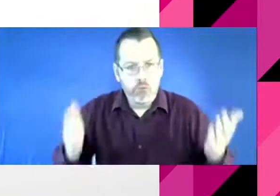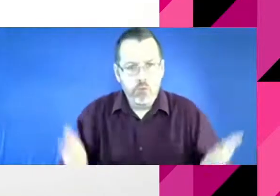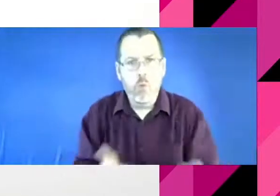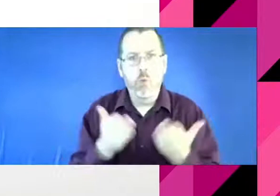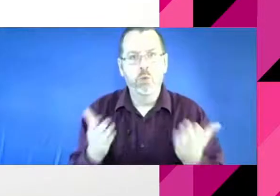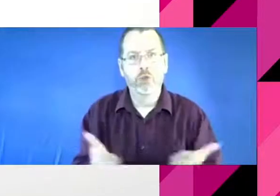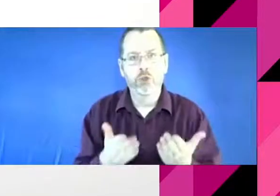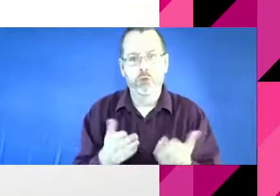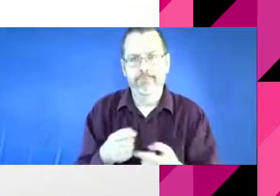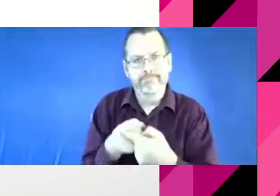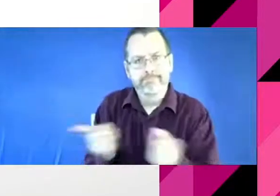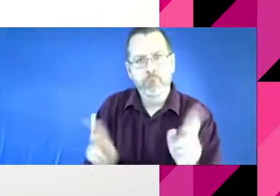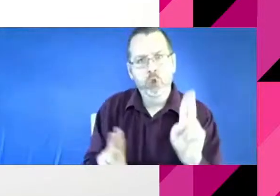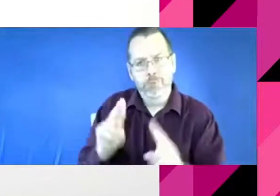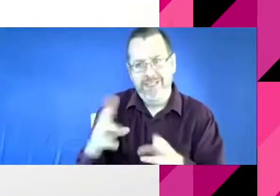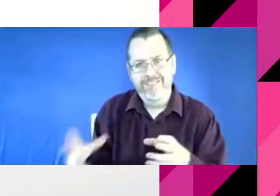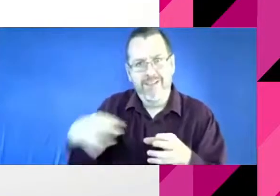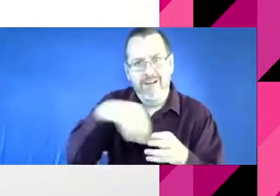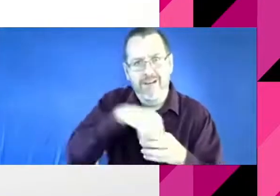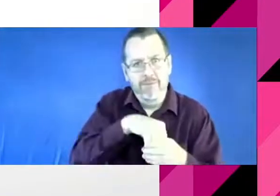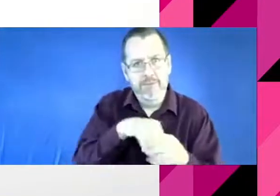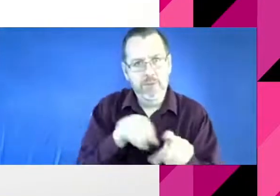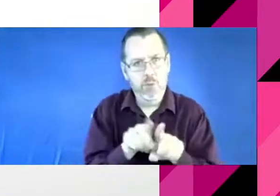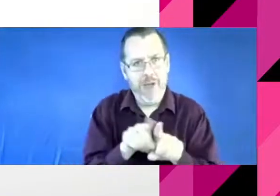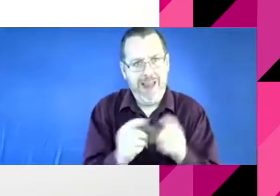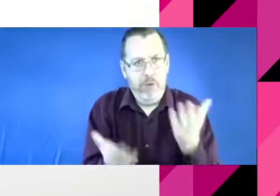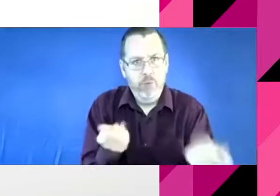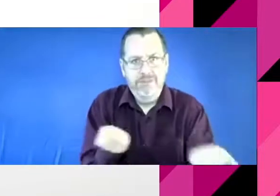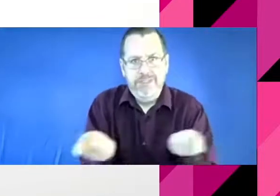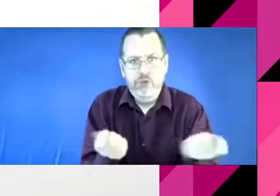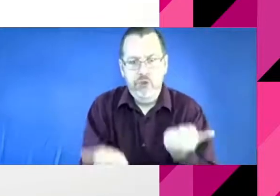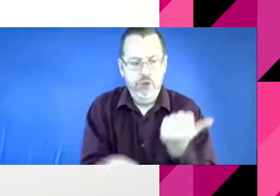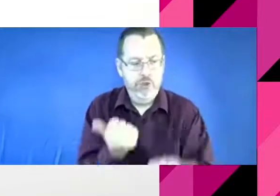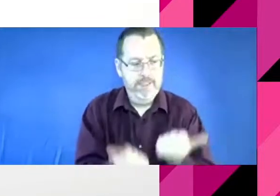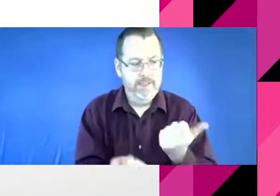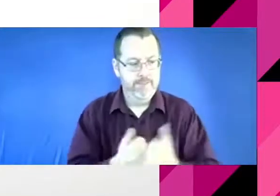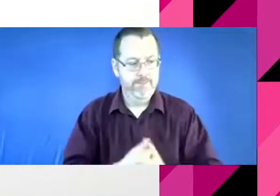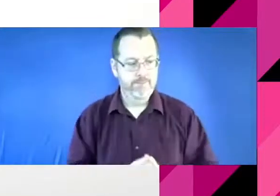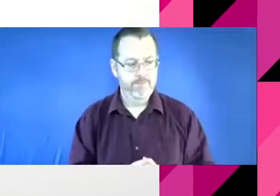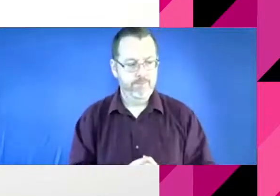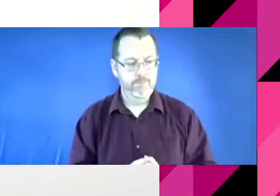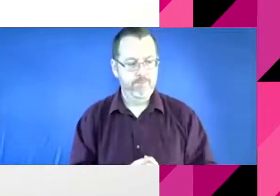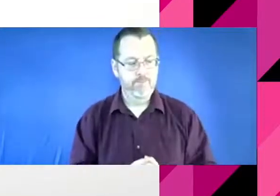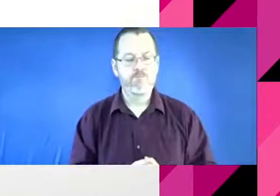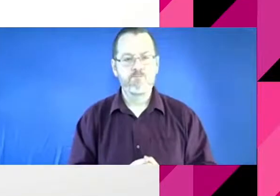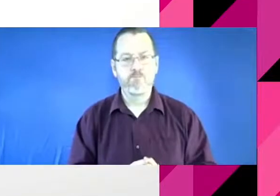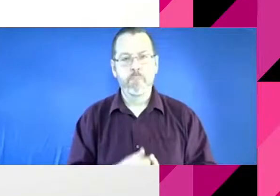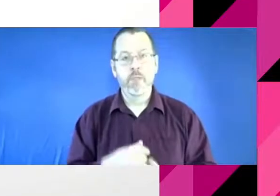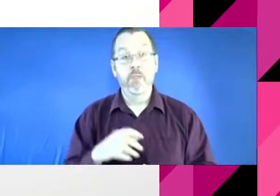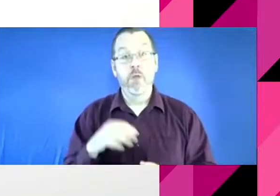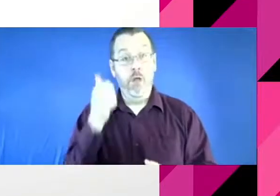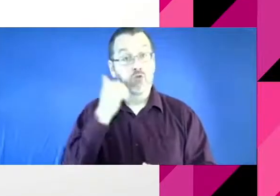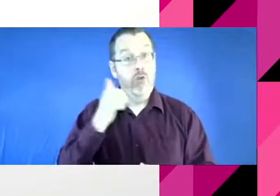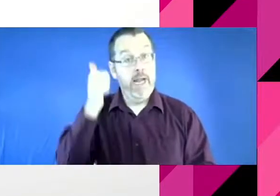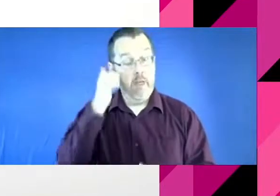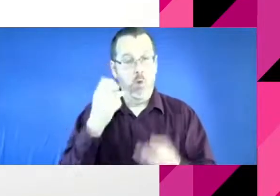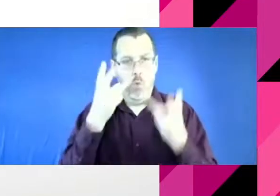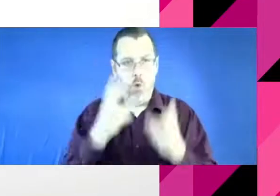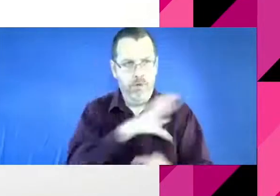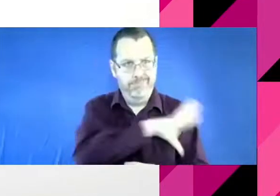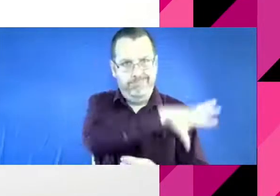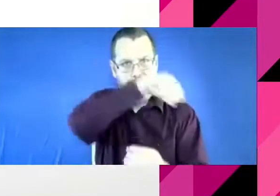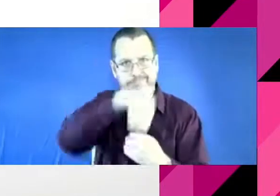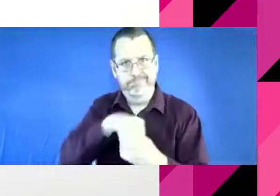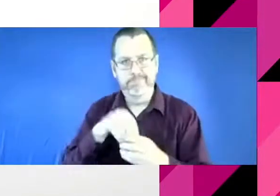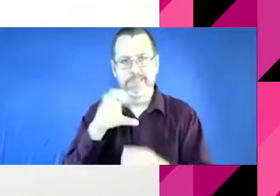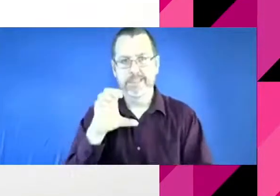the administration of justice. Australia has worked to incorporate the CRPD into nationwide initiatives, in